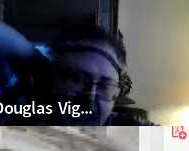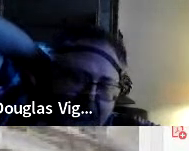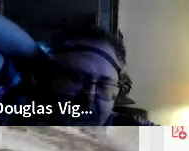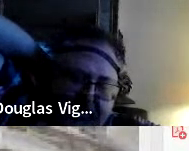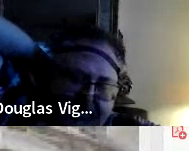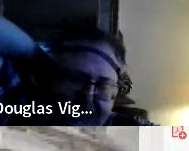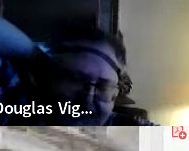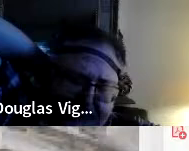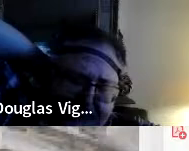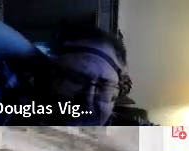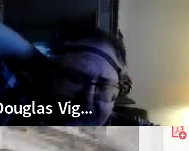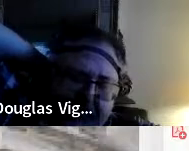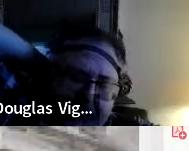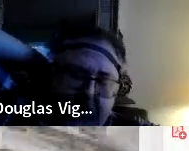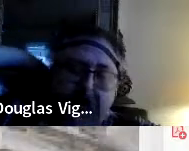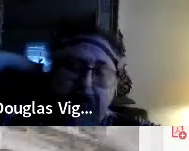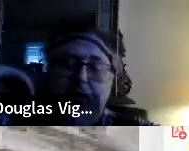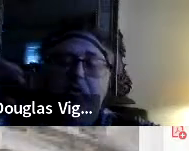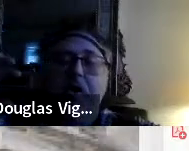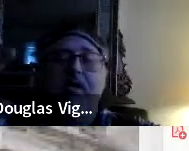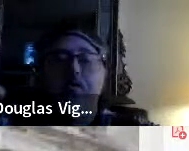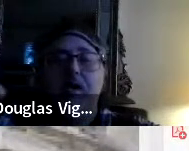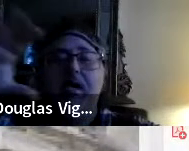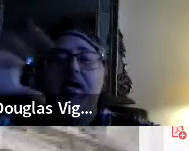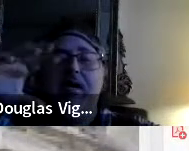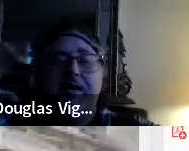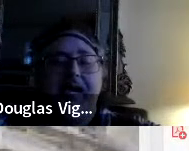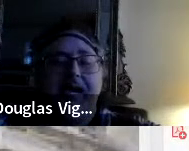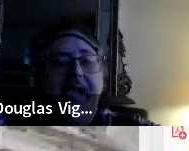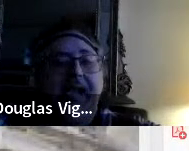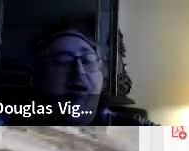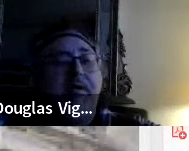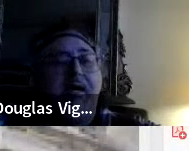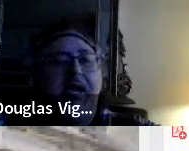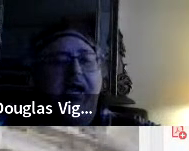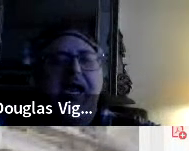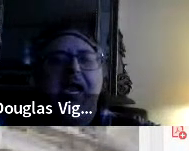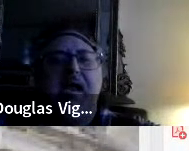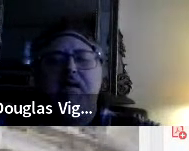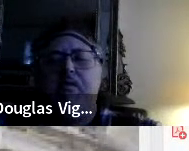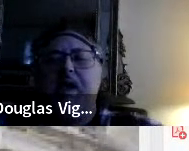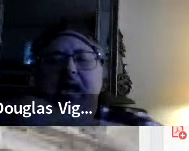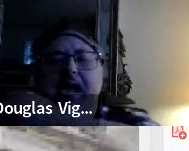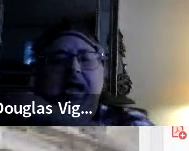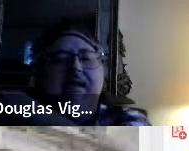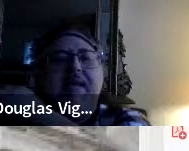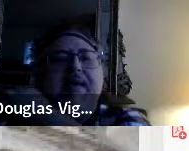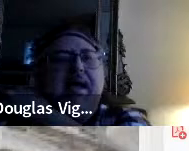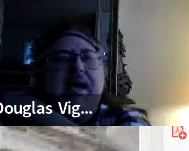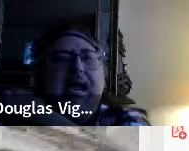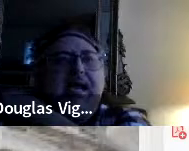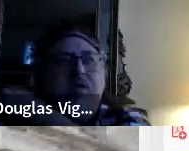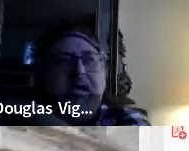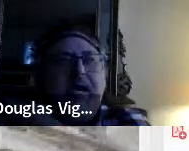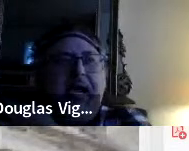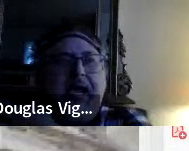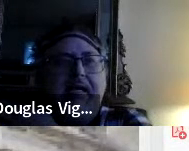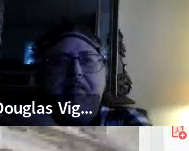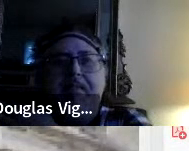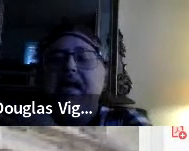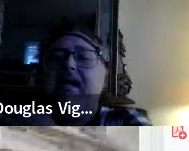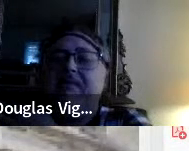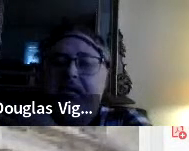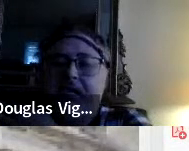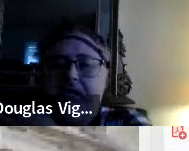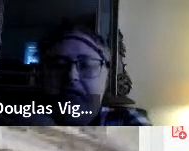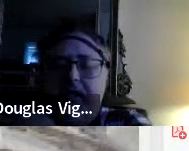regarding to where the truck gonna be laid out. And I somehow last week